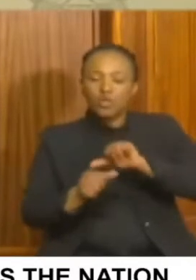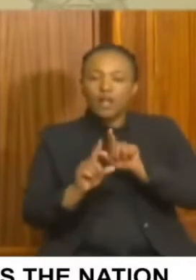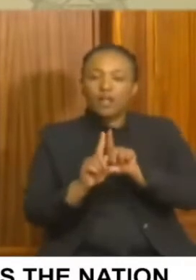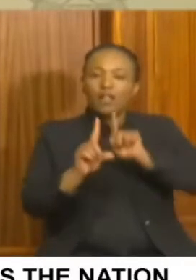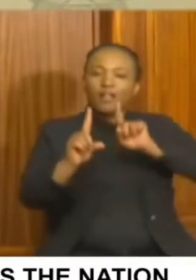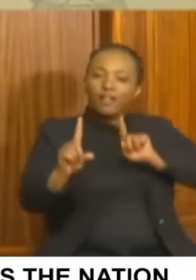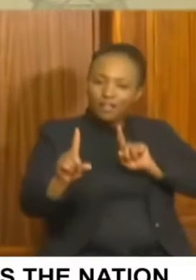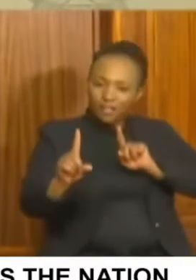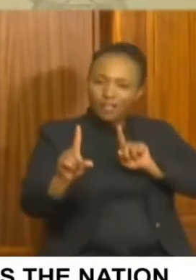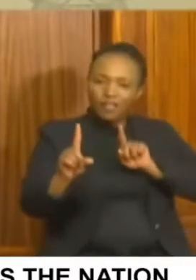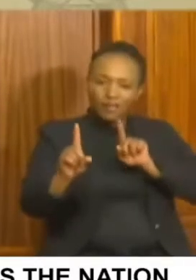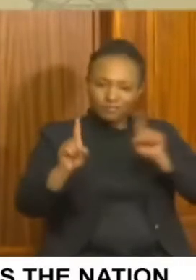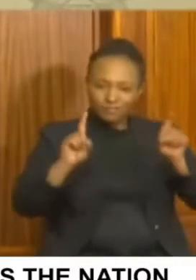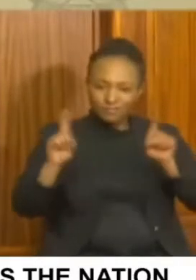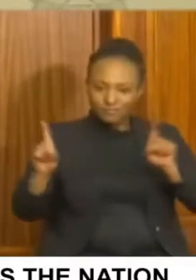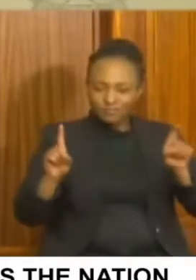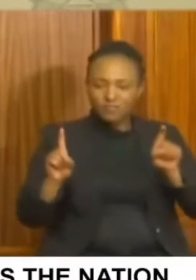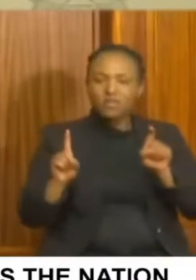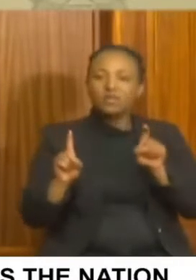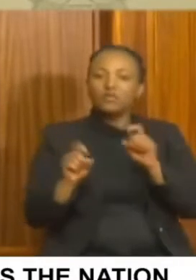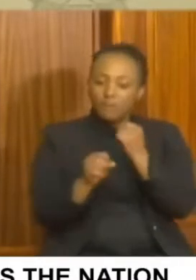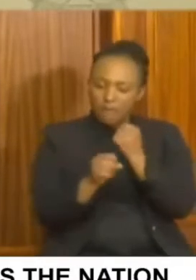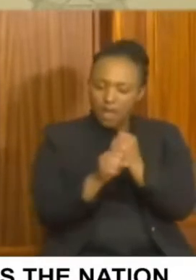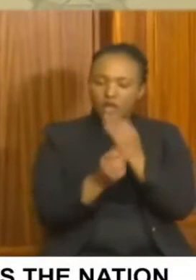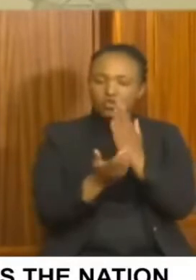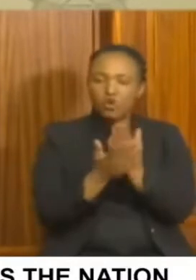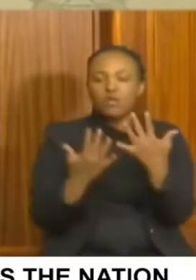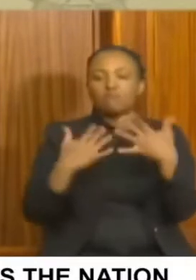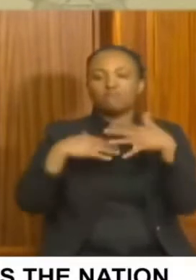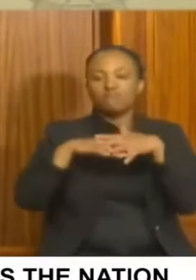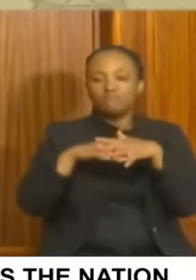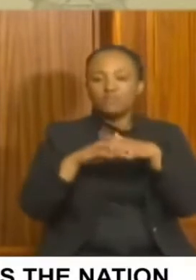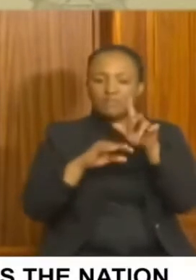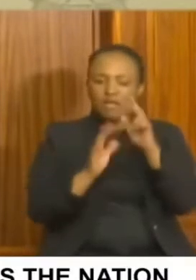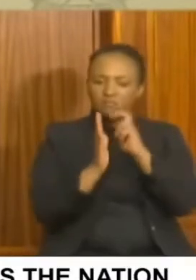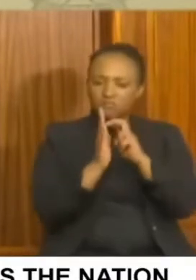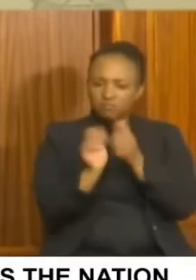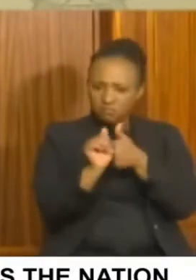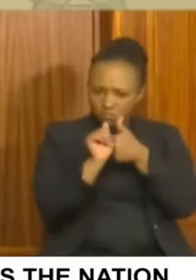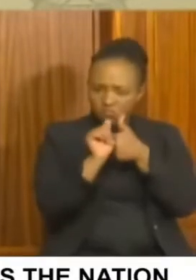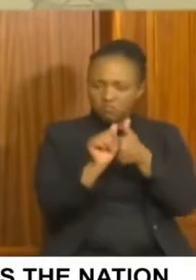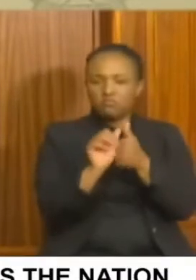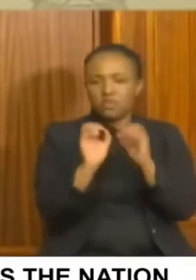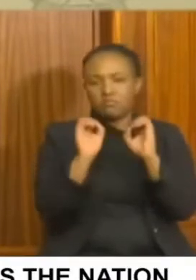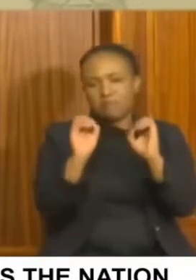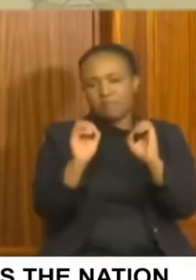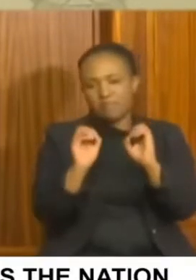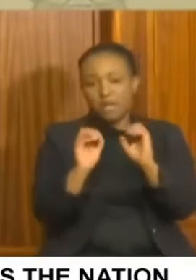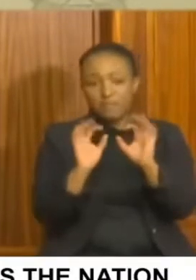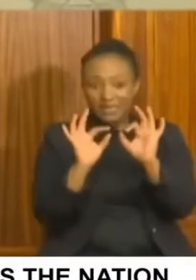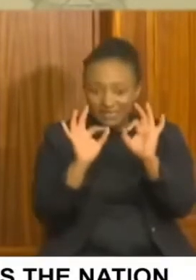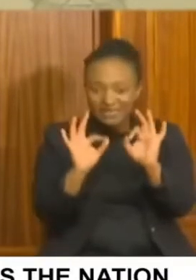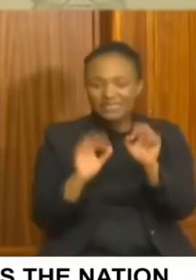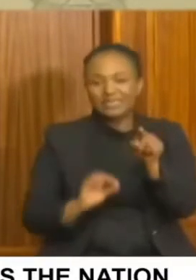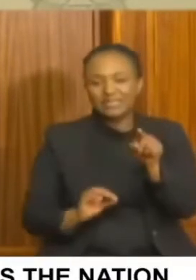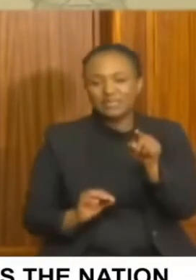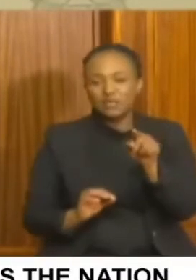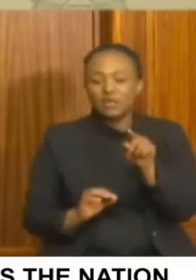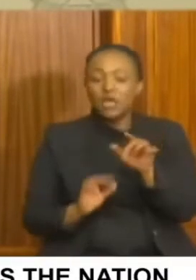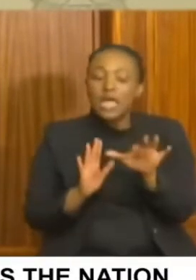distancing measures are in place and are adhered to. Spare me. It is important to remember